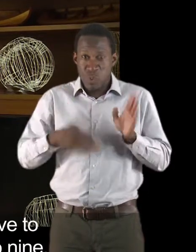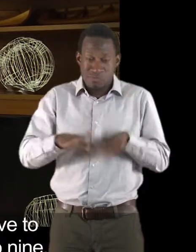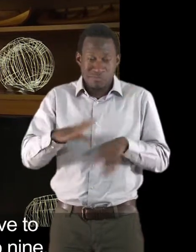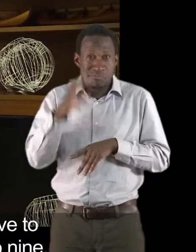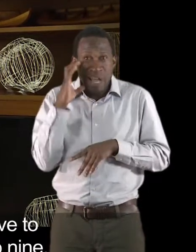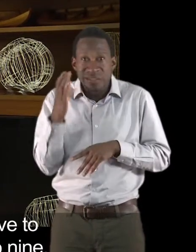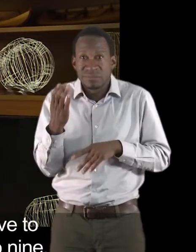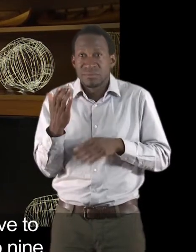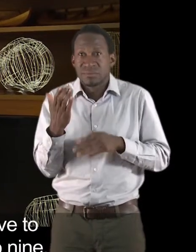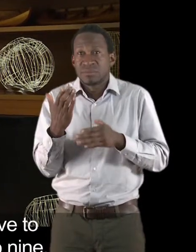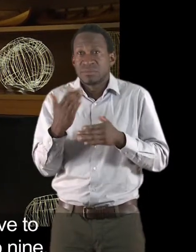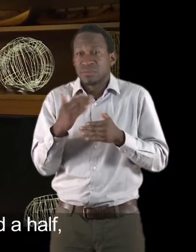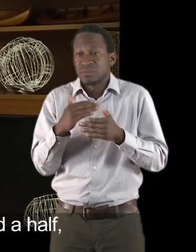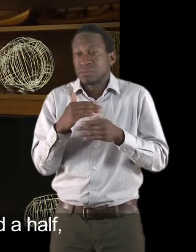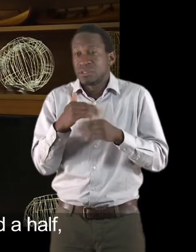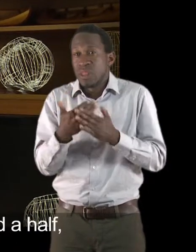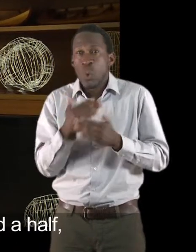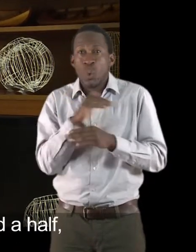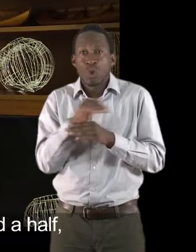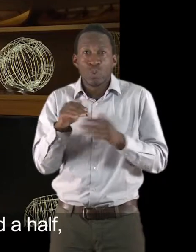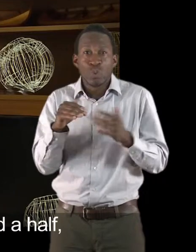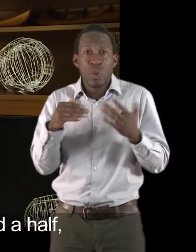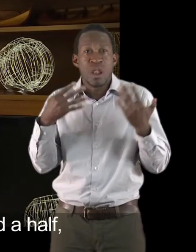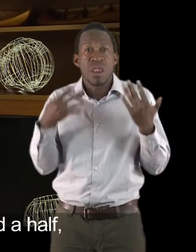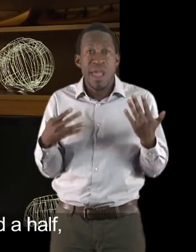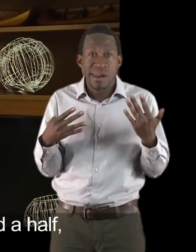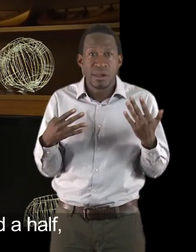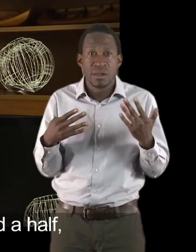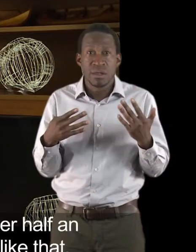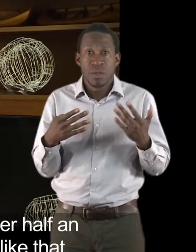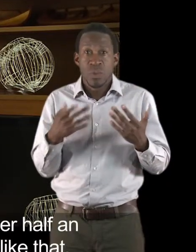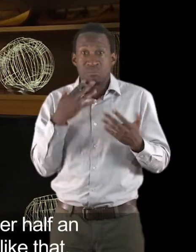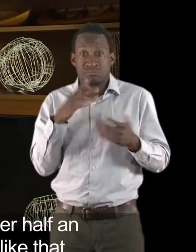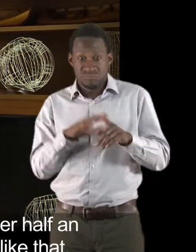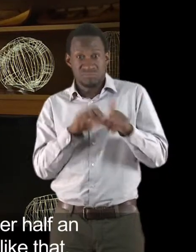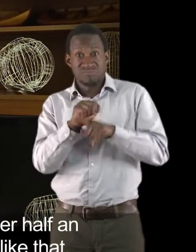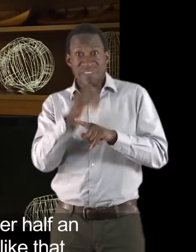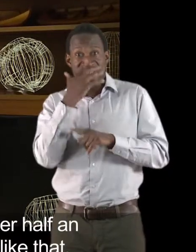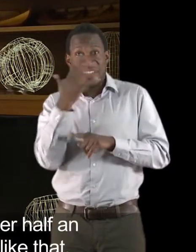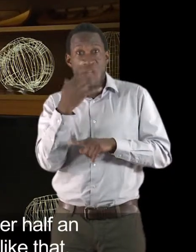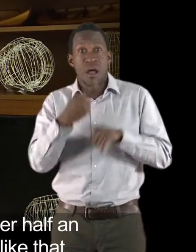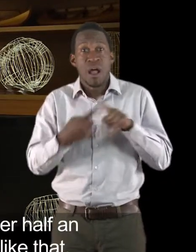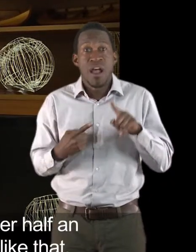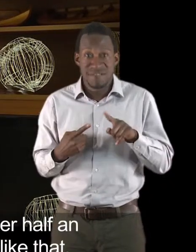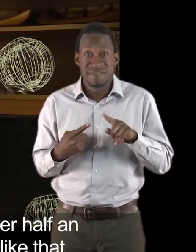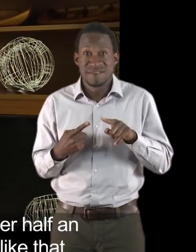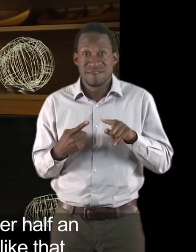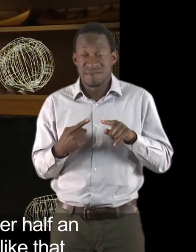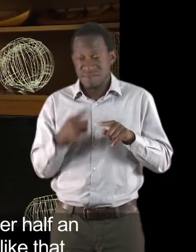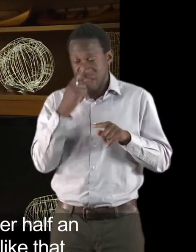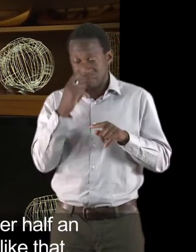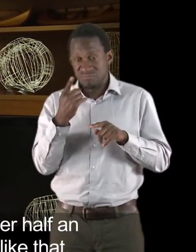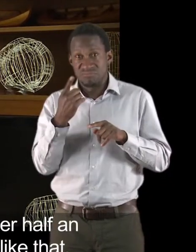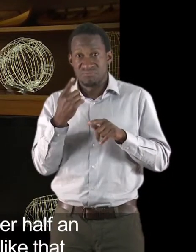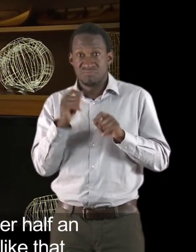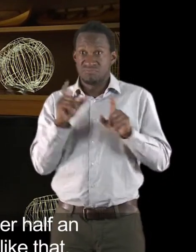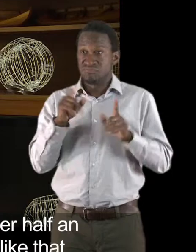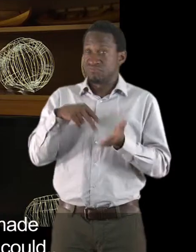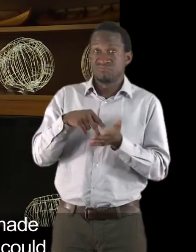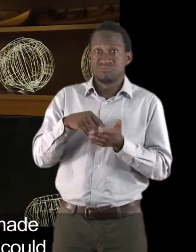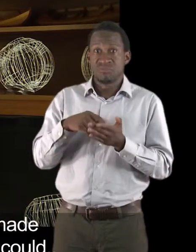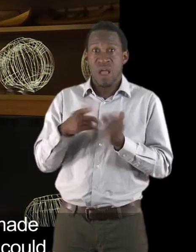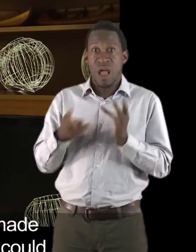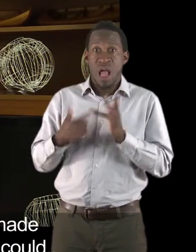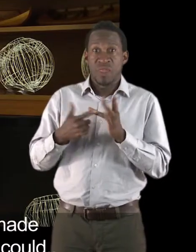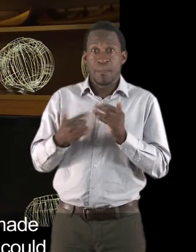8:45 when you were 15 and a half. You could stay up for another half an hour or something like that.